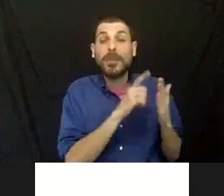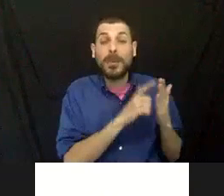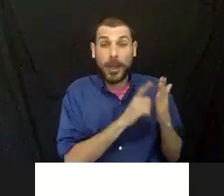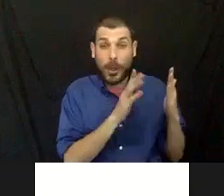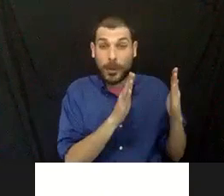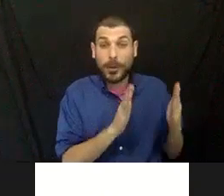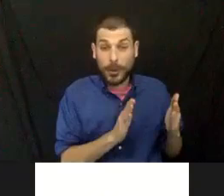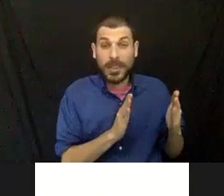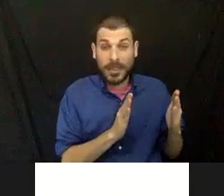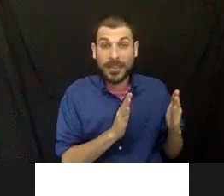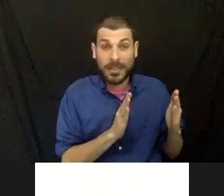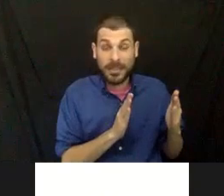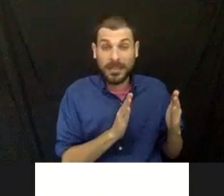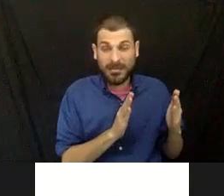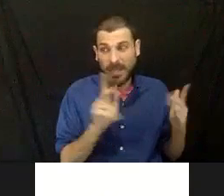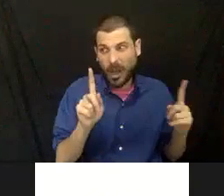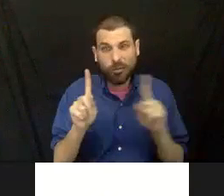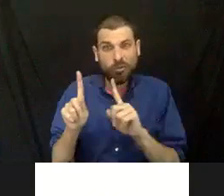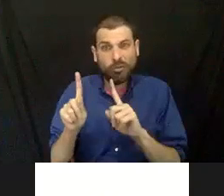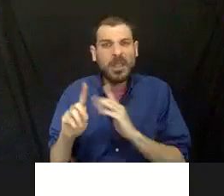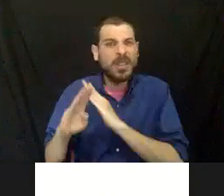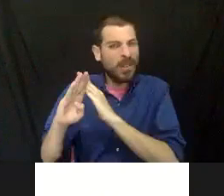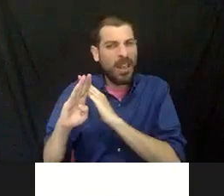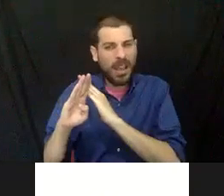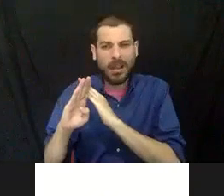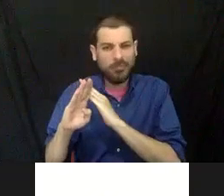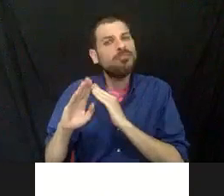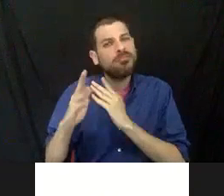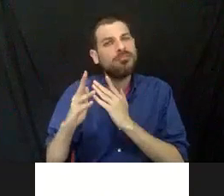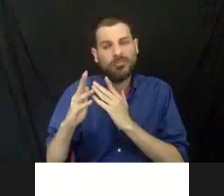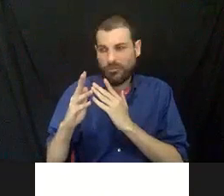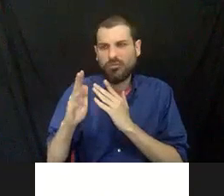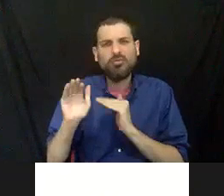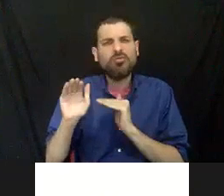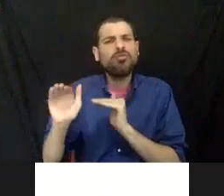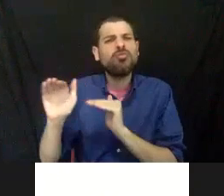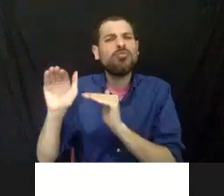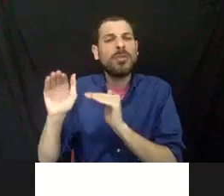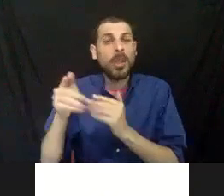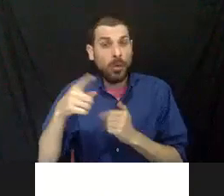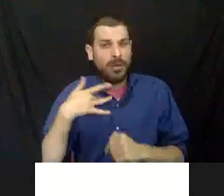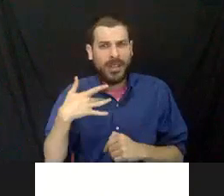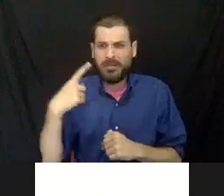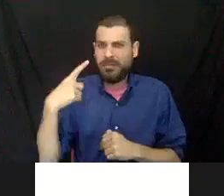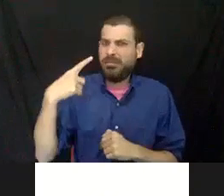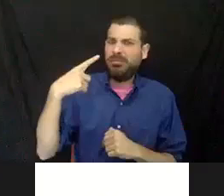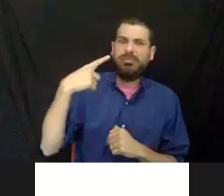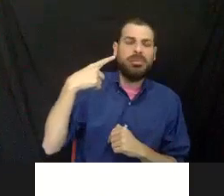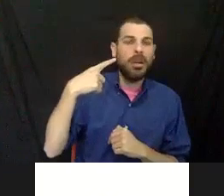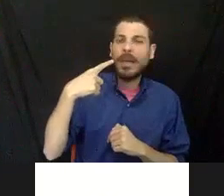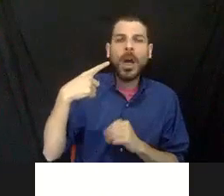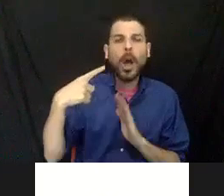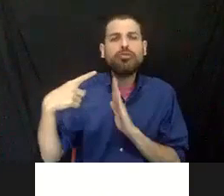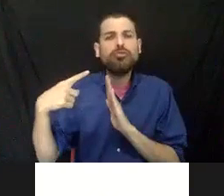to defend those lawsuits and raise some defenses, you know, in court